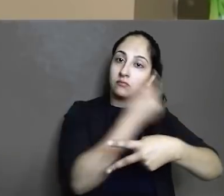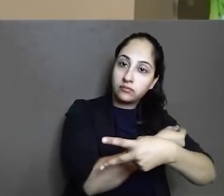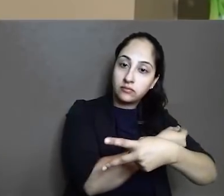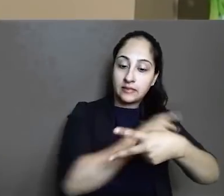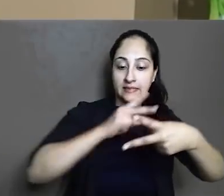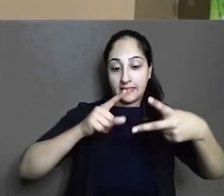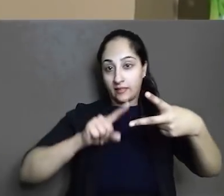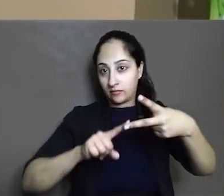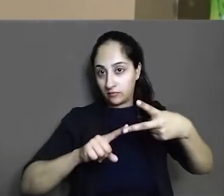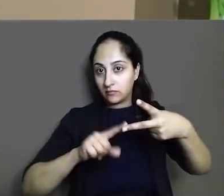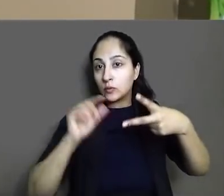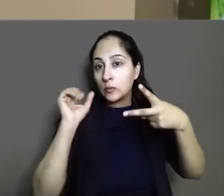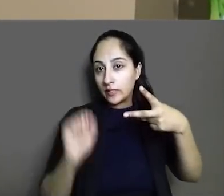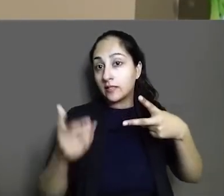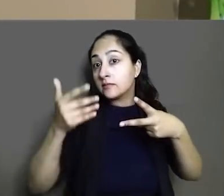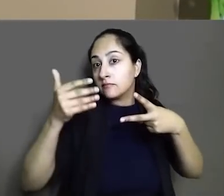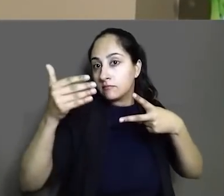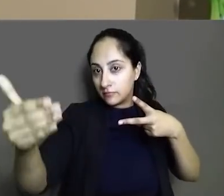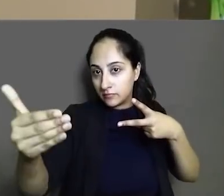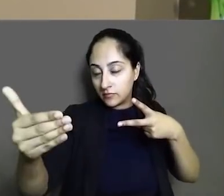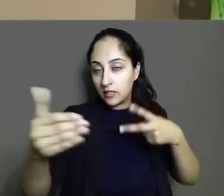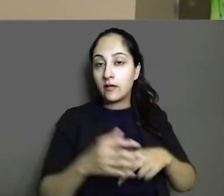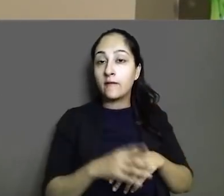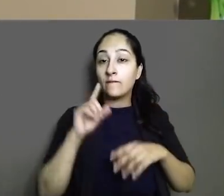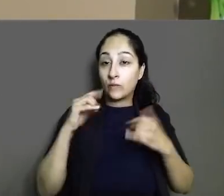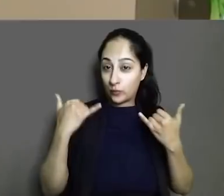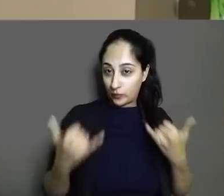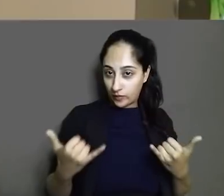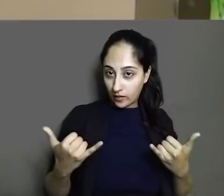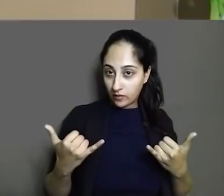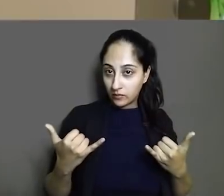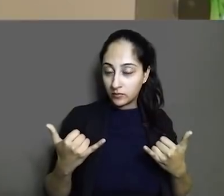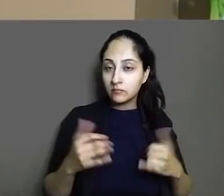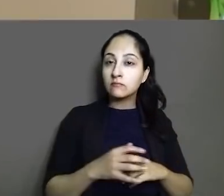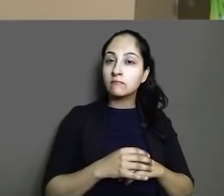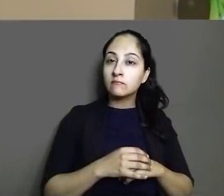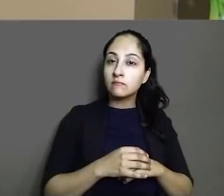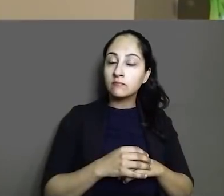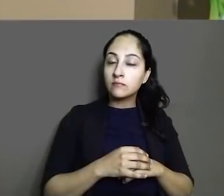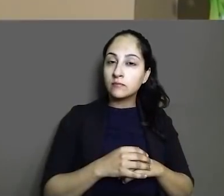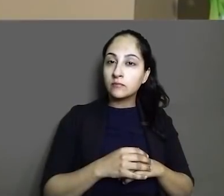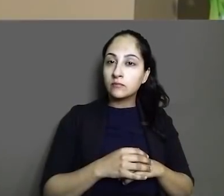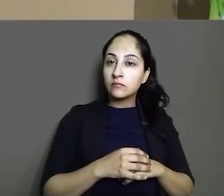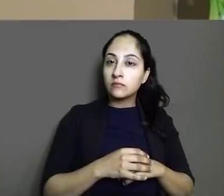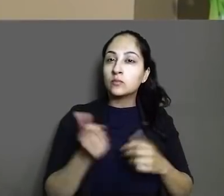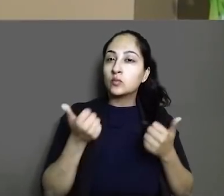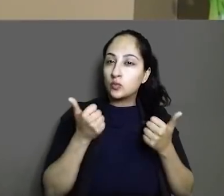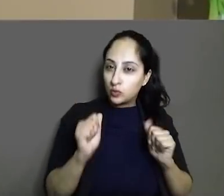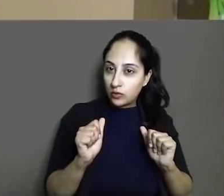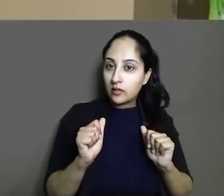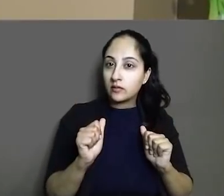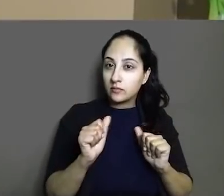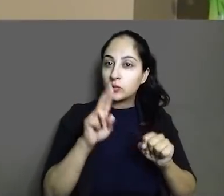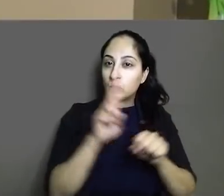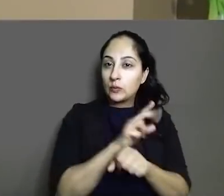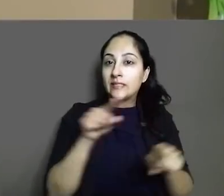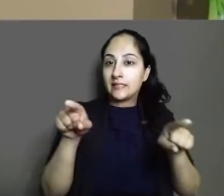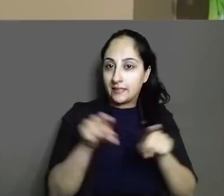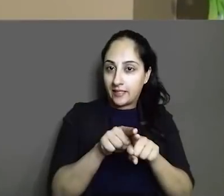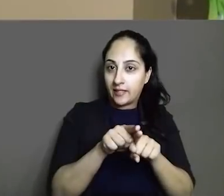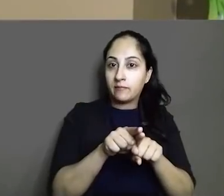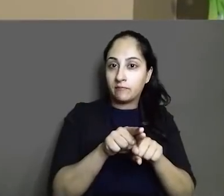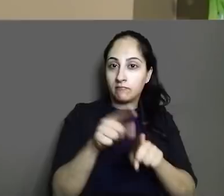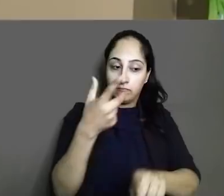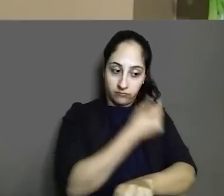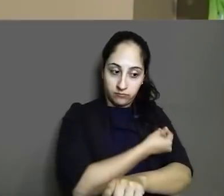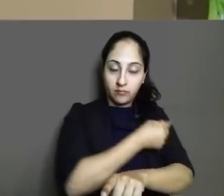regimen is important. If for whatever reason you get a shot of Pfizer and then your next dose is Moderna, we're not recommending restarting